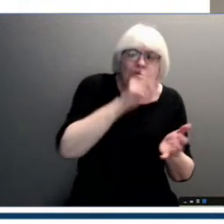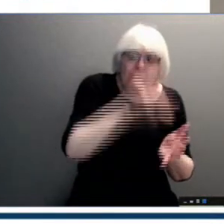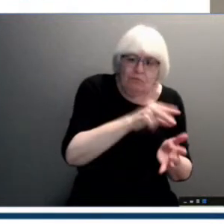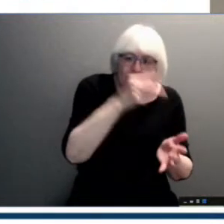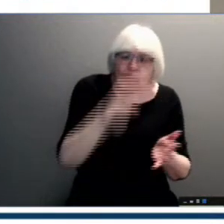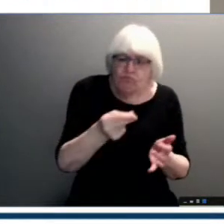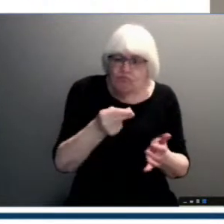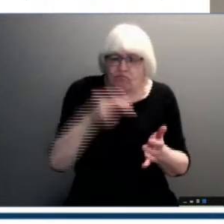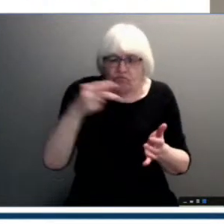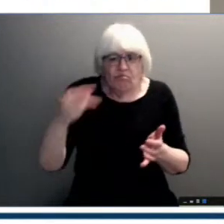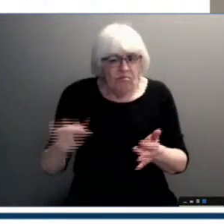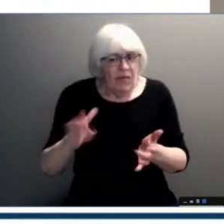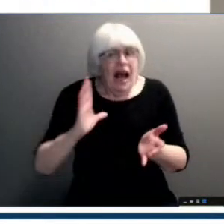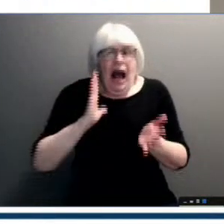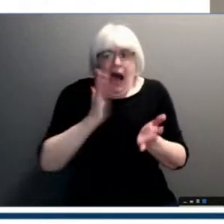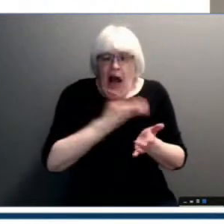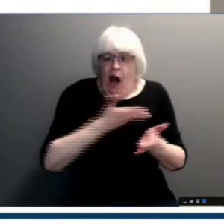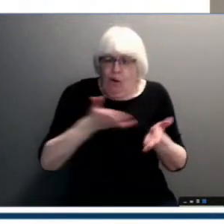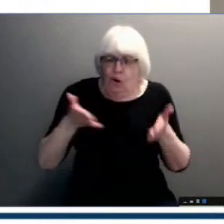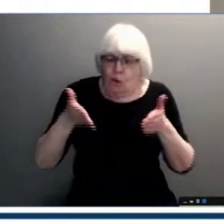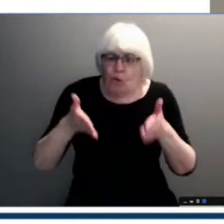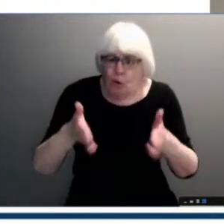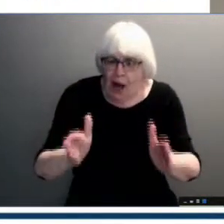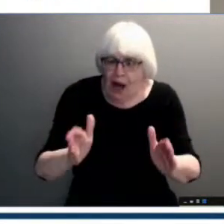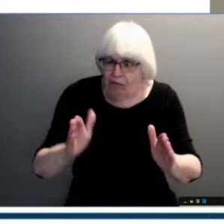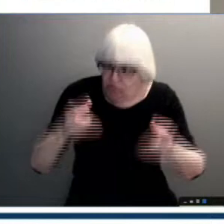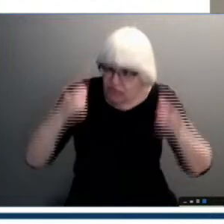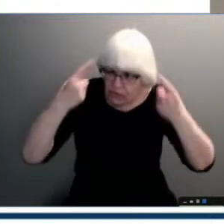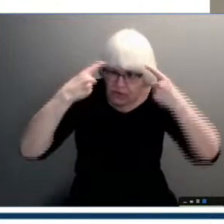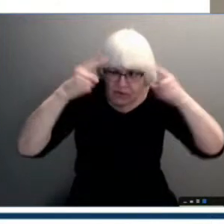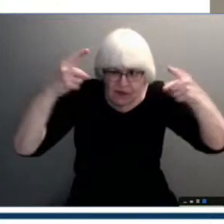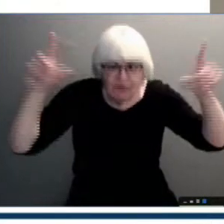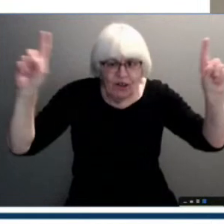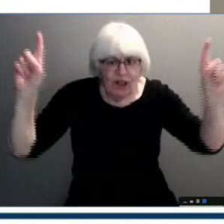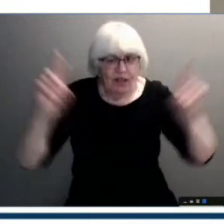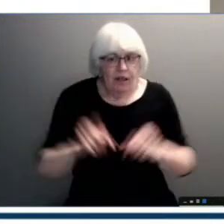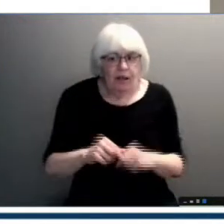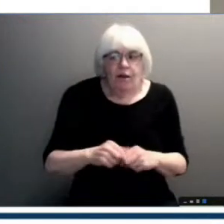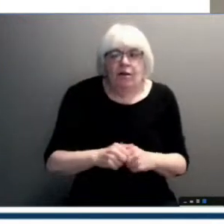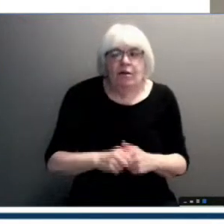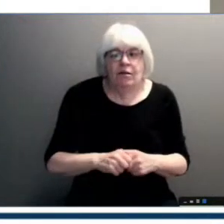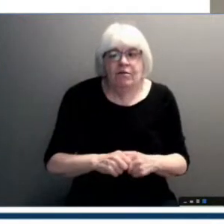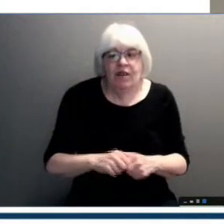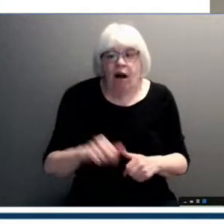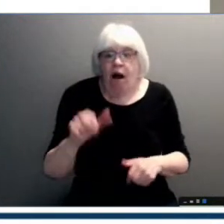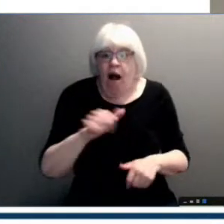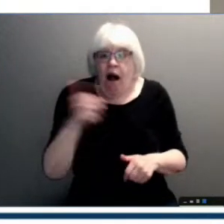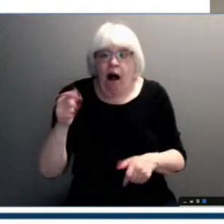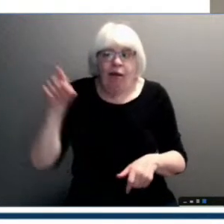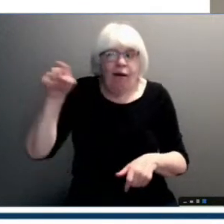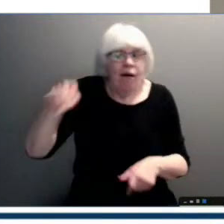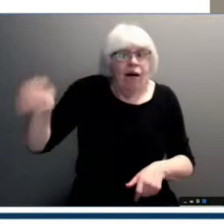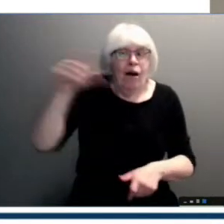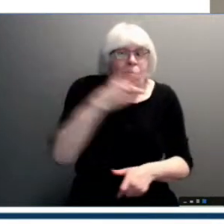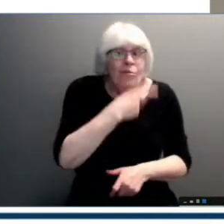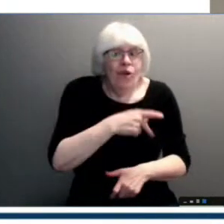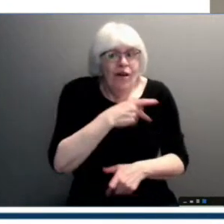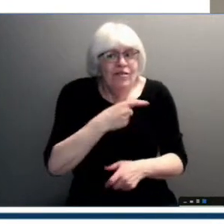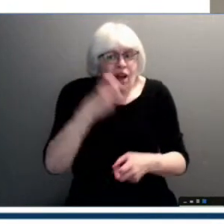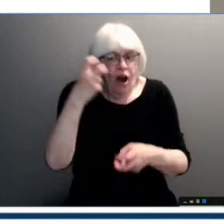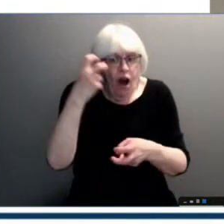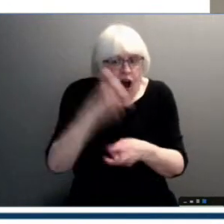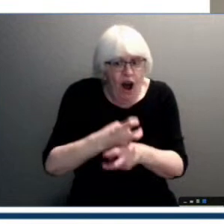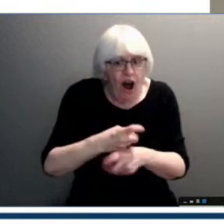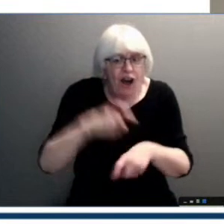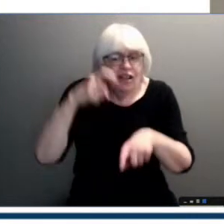Many other provinces, even though they made an announcement, people have lots of challenges of actually getting appointments. So when at the end of the day, we may well be in